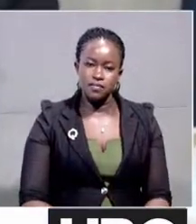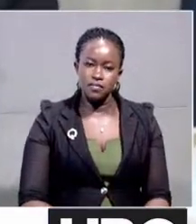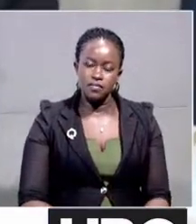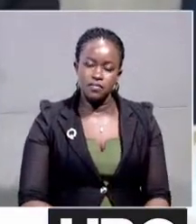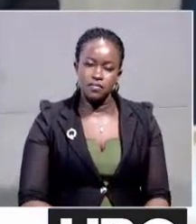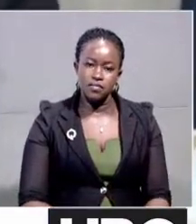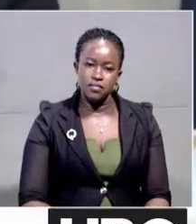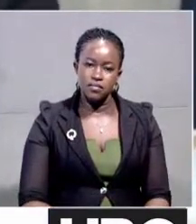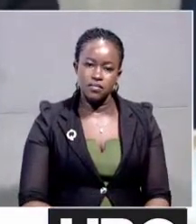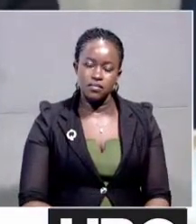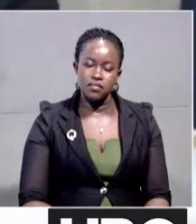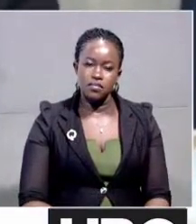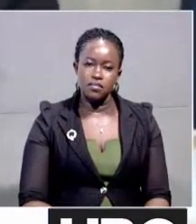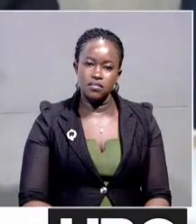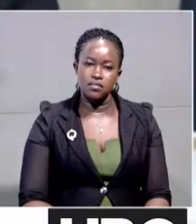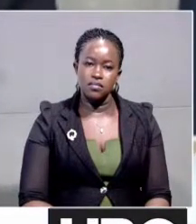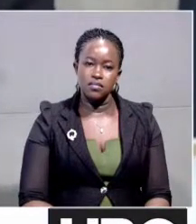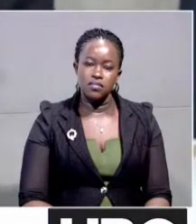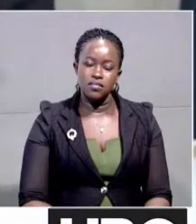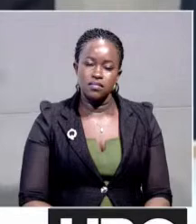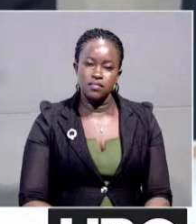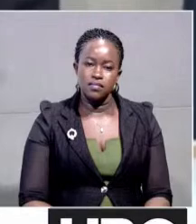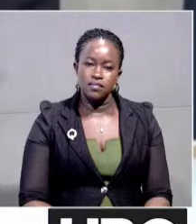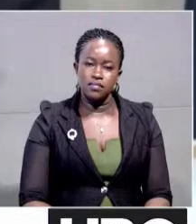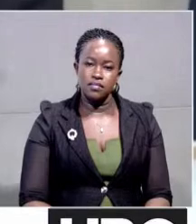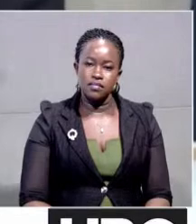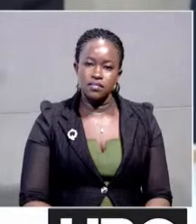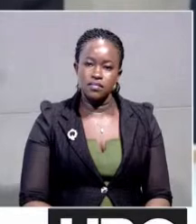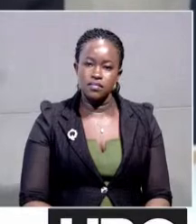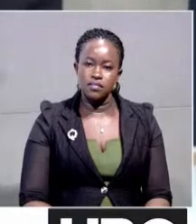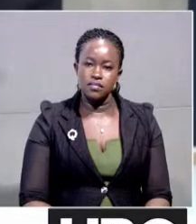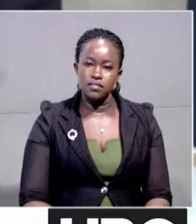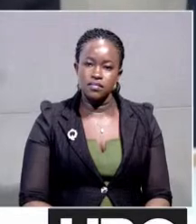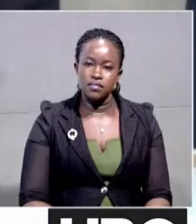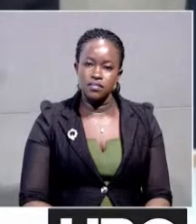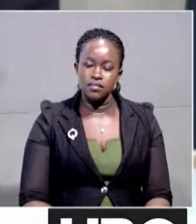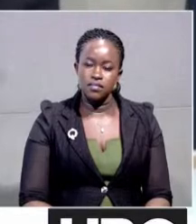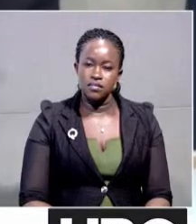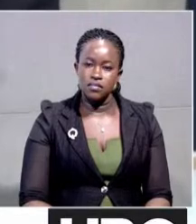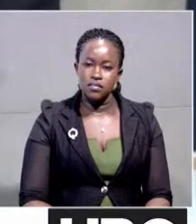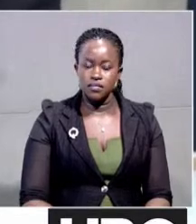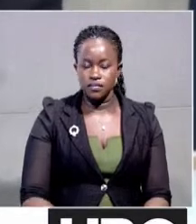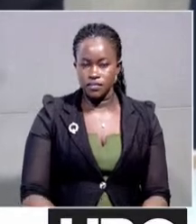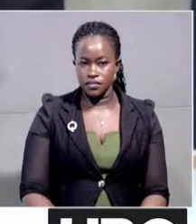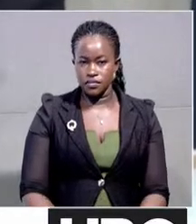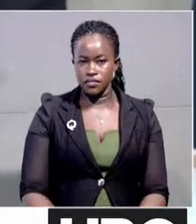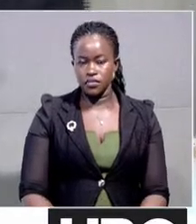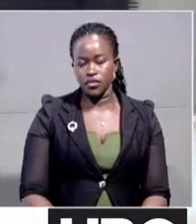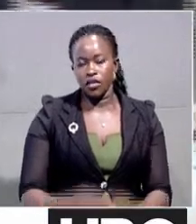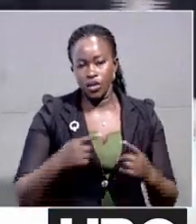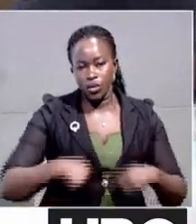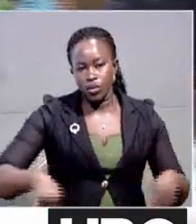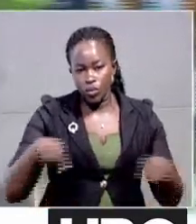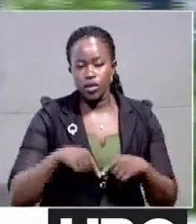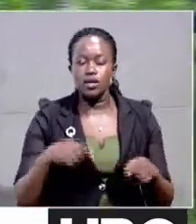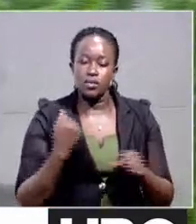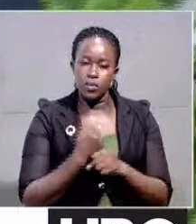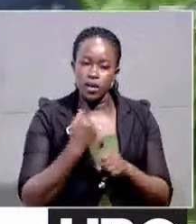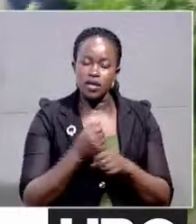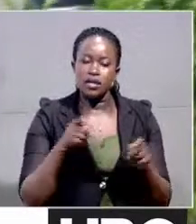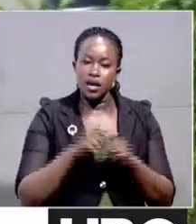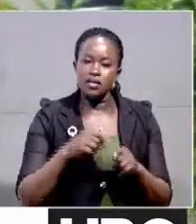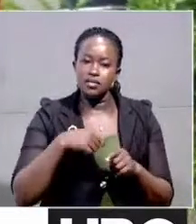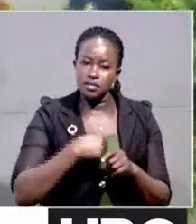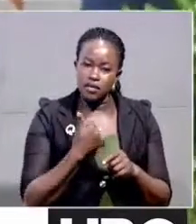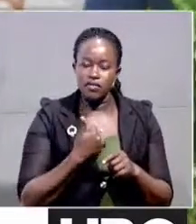At the beginning, we need to support who are doing it as ourselves. But now we support, and